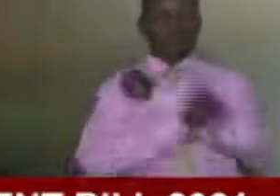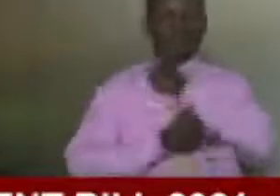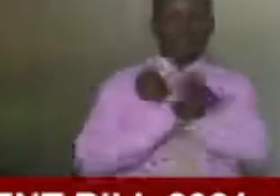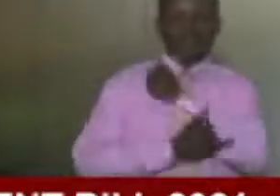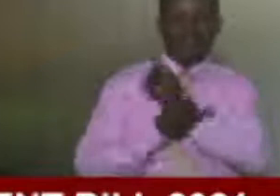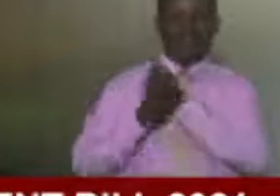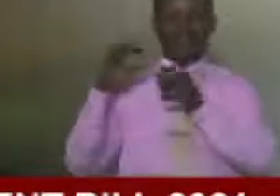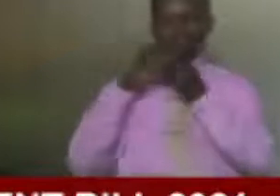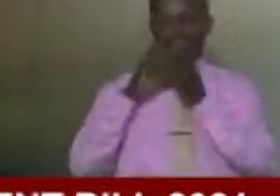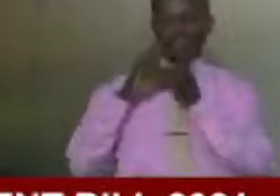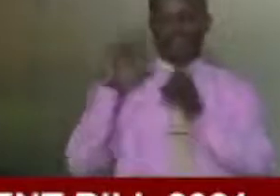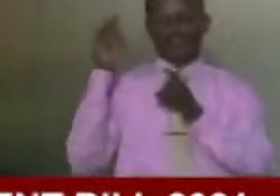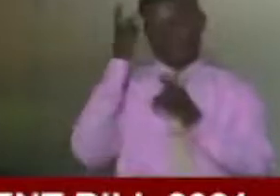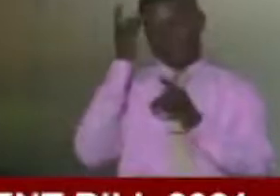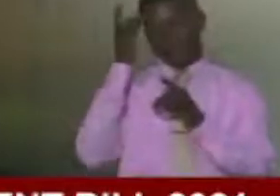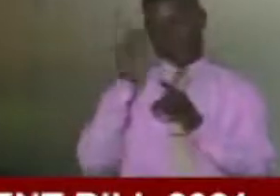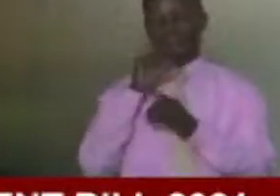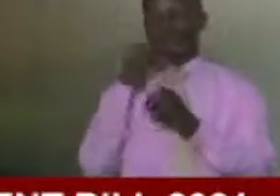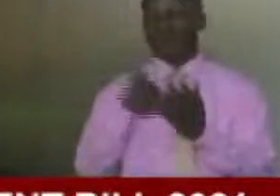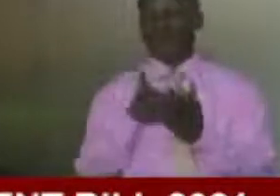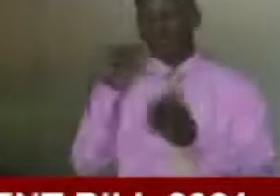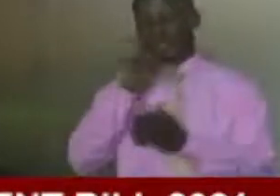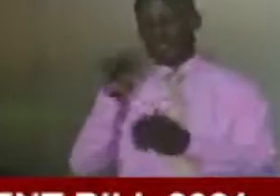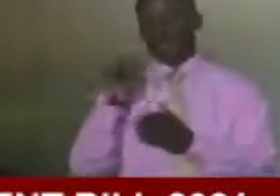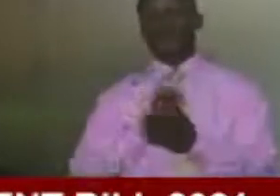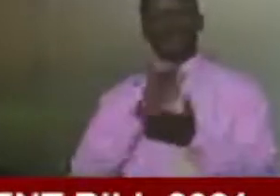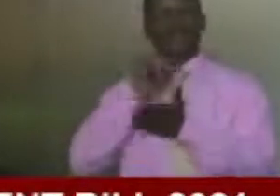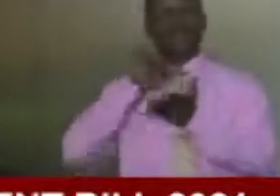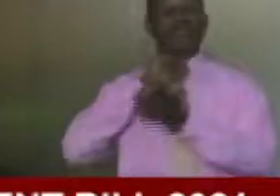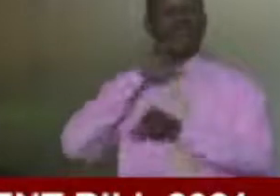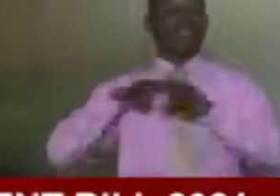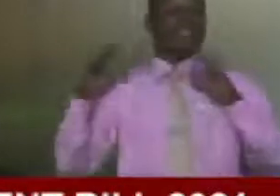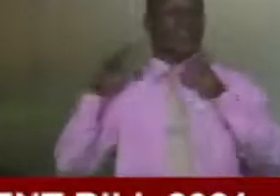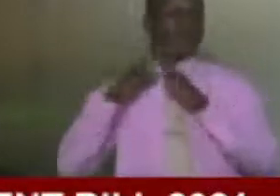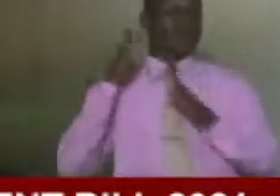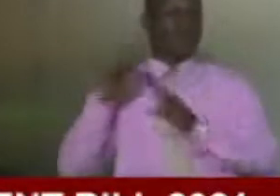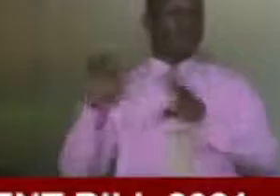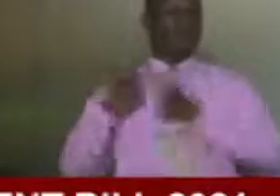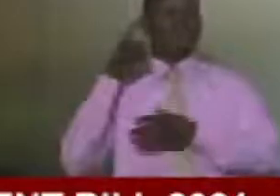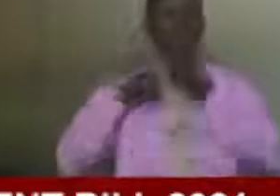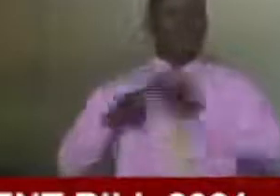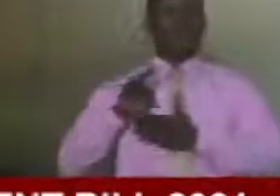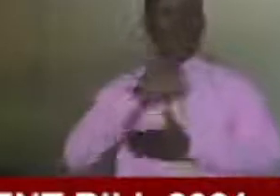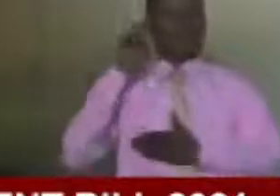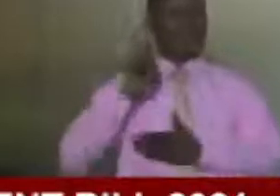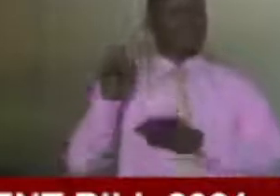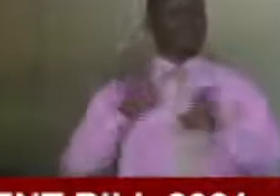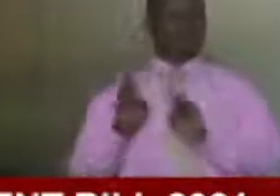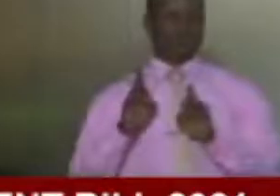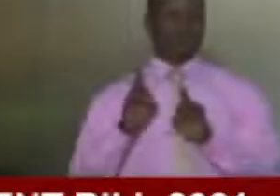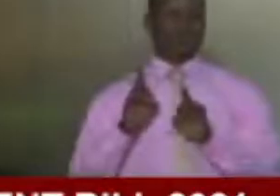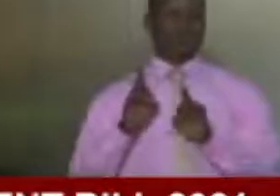democracy that we do not have? No. Therefore, I believe that the National Assembly will do what they must do, which